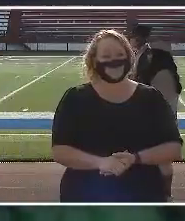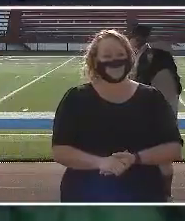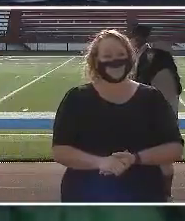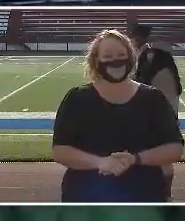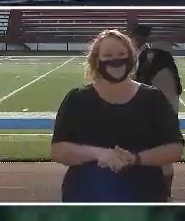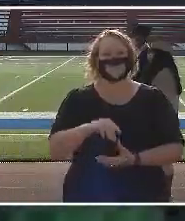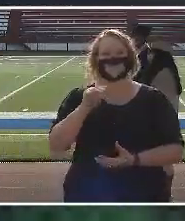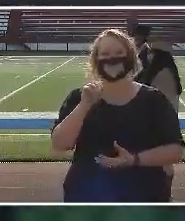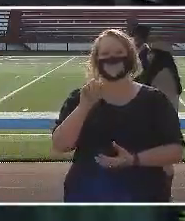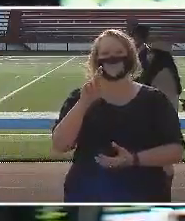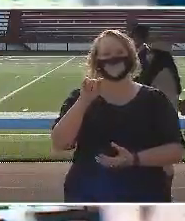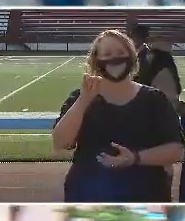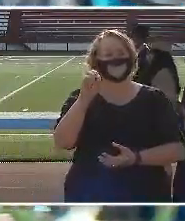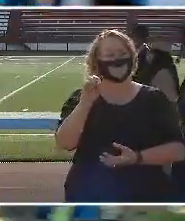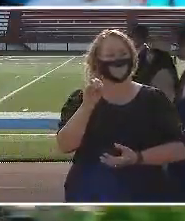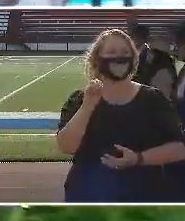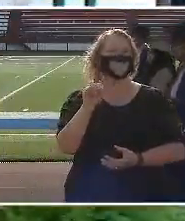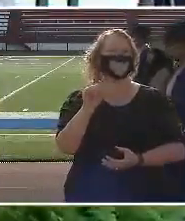Marita Toso.